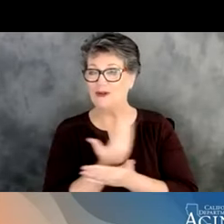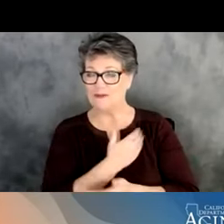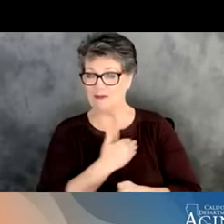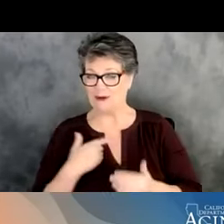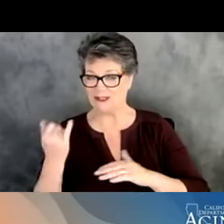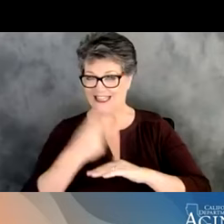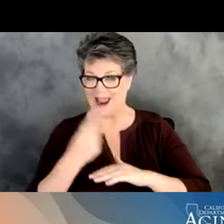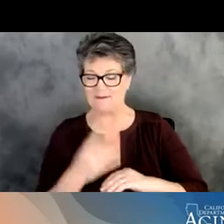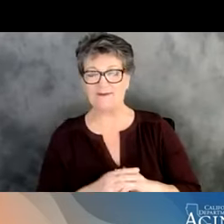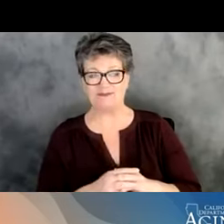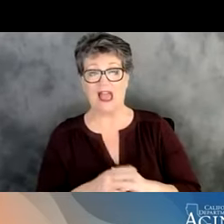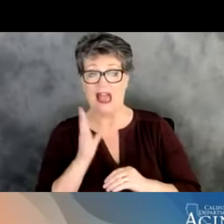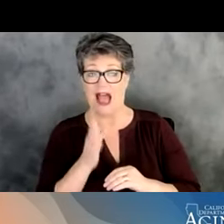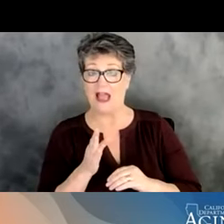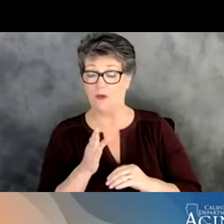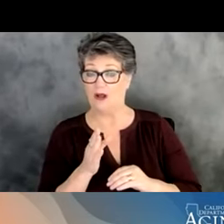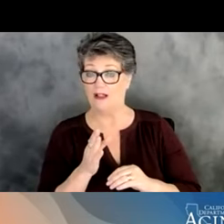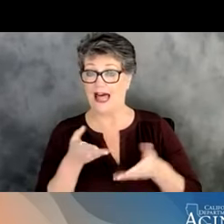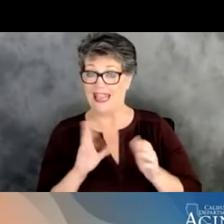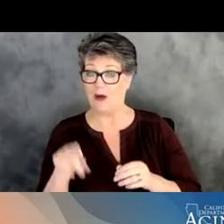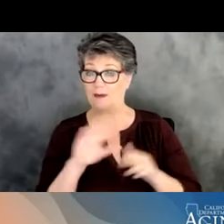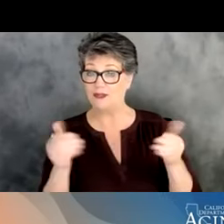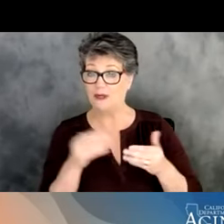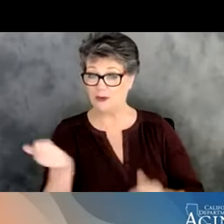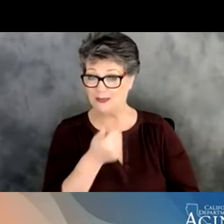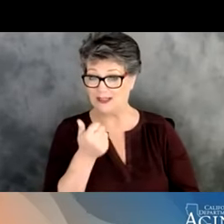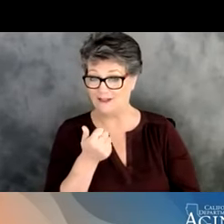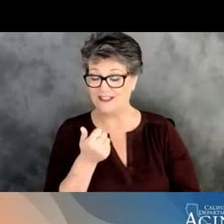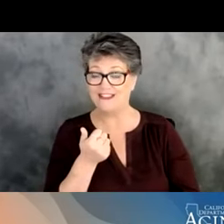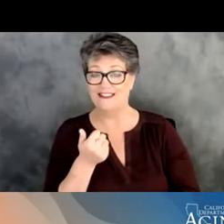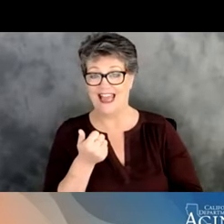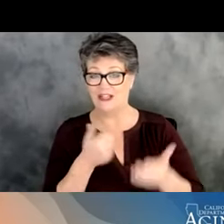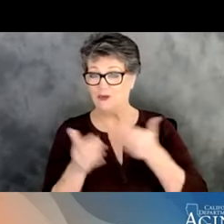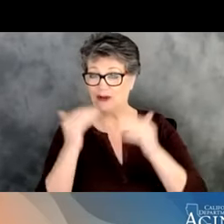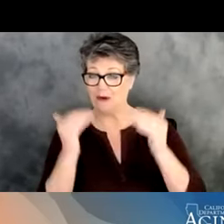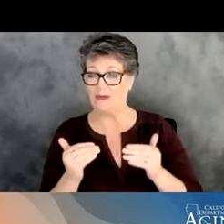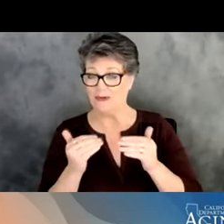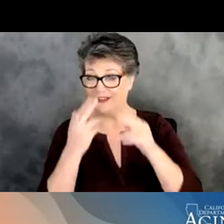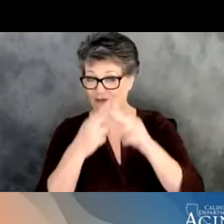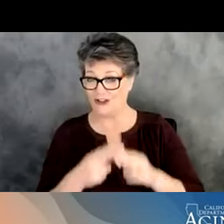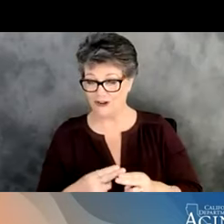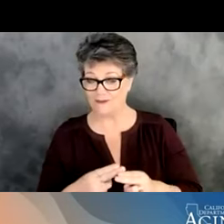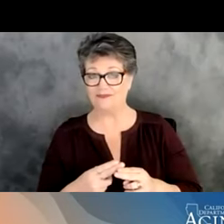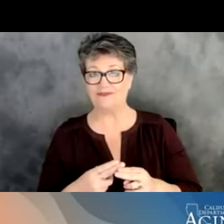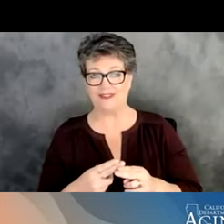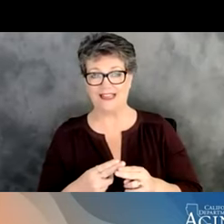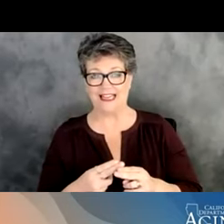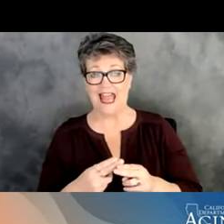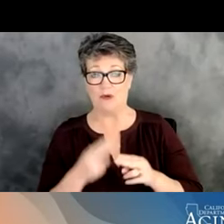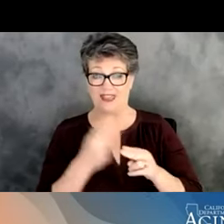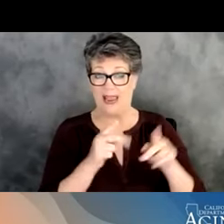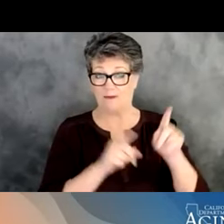today. I'm going to allow them to introduce themselves as we go through this roster. Their names have an asterisk next to